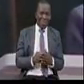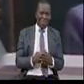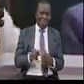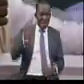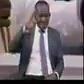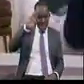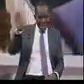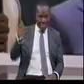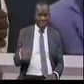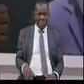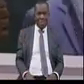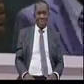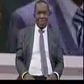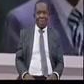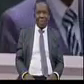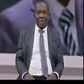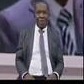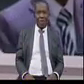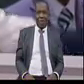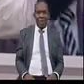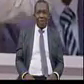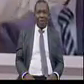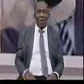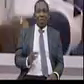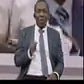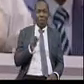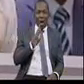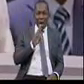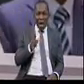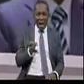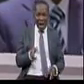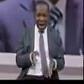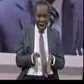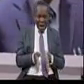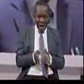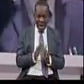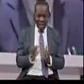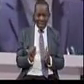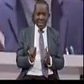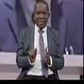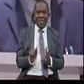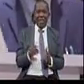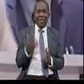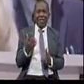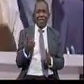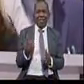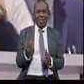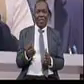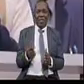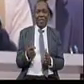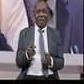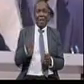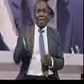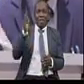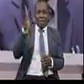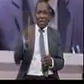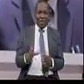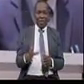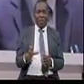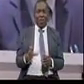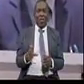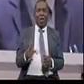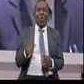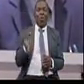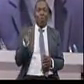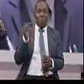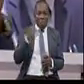Please, we are requesting, even the government of Enugu State, the people of Enugu State, all of us are requesting that our father in the